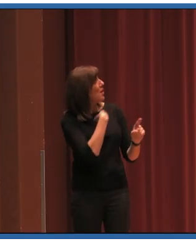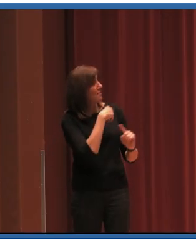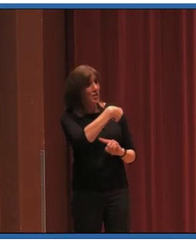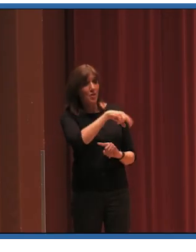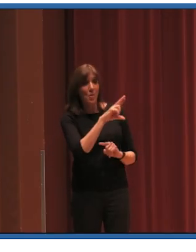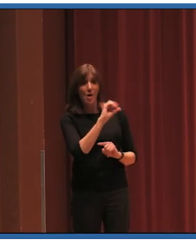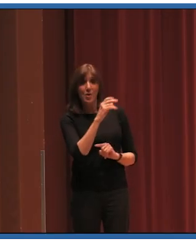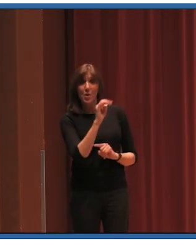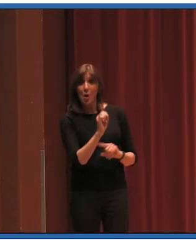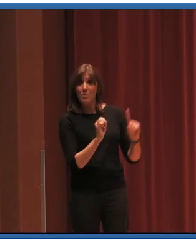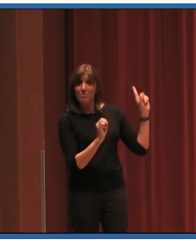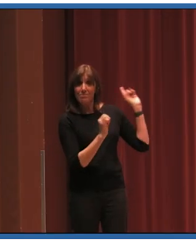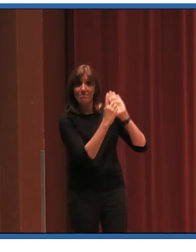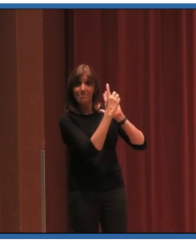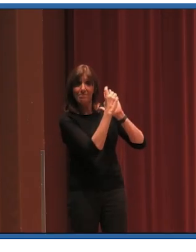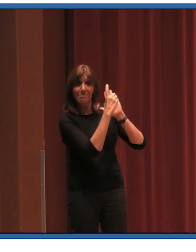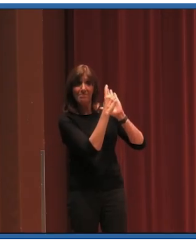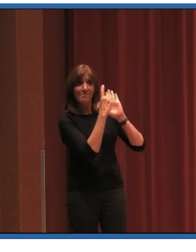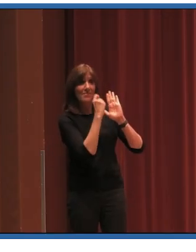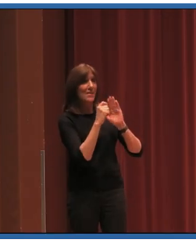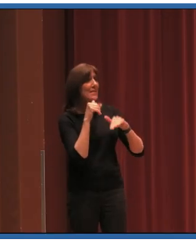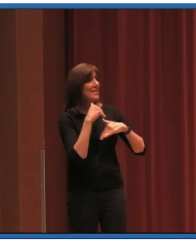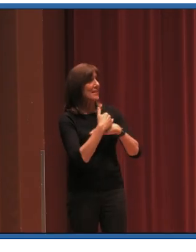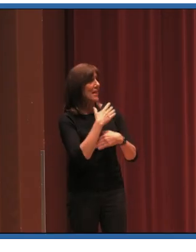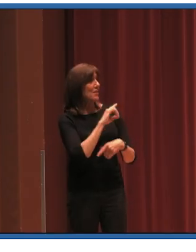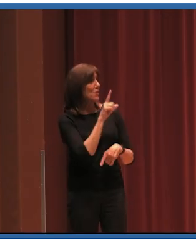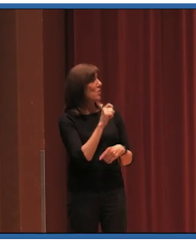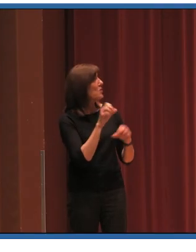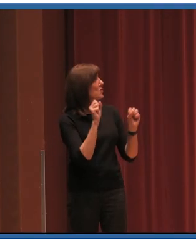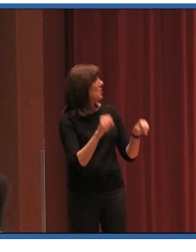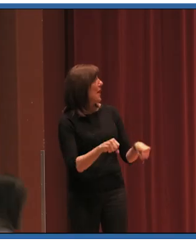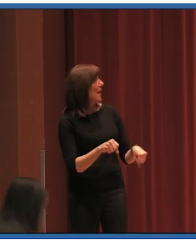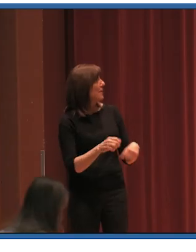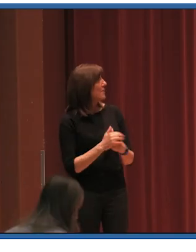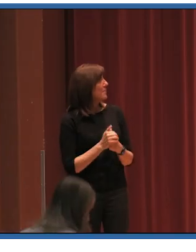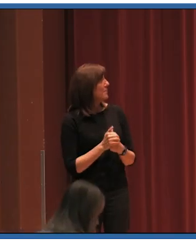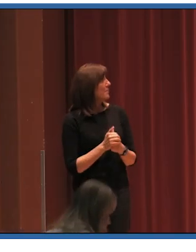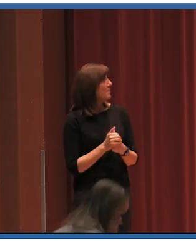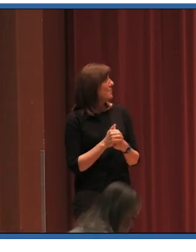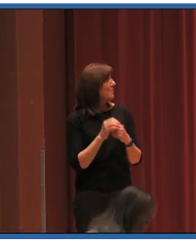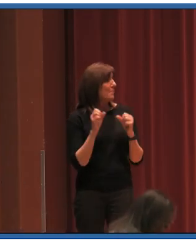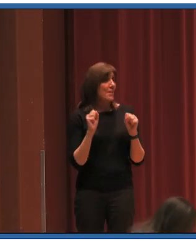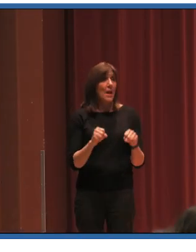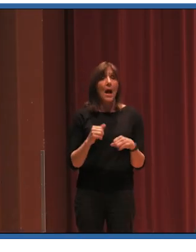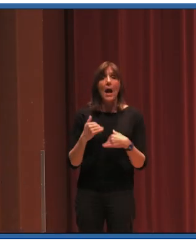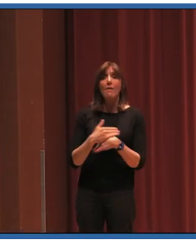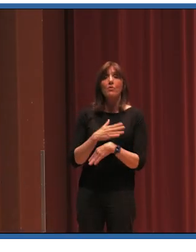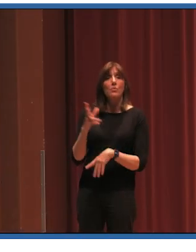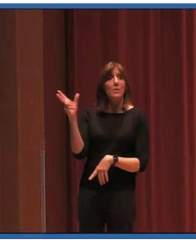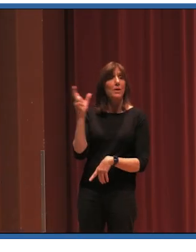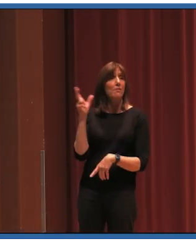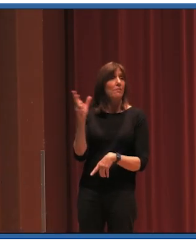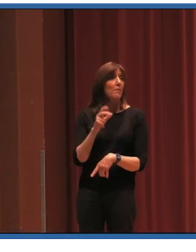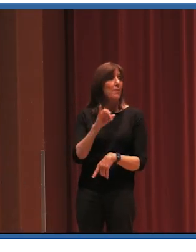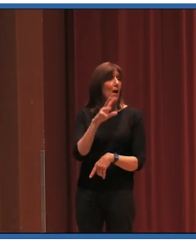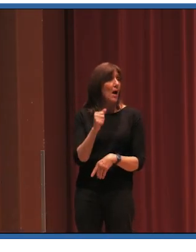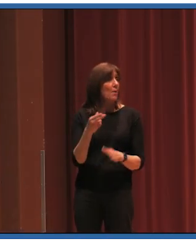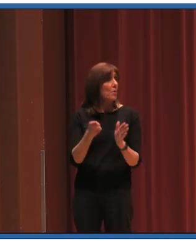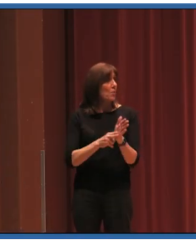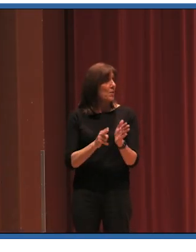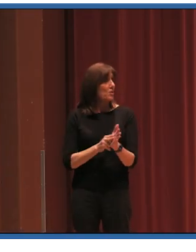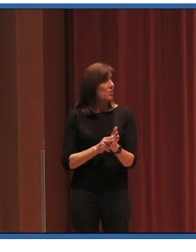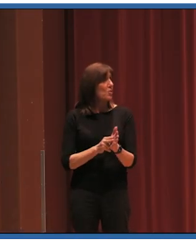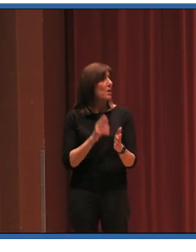here. Please submit a question, because after we hear from our folks at the Iowa Cancer Registry, the bulk of this presentation, we're going to